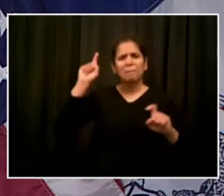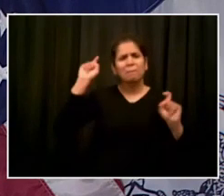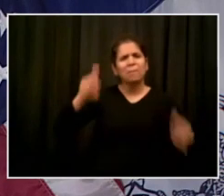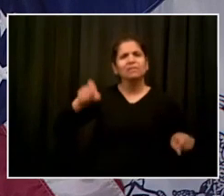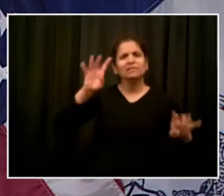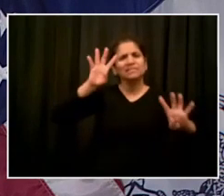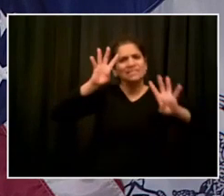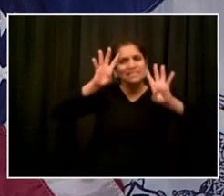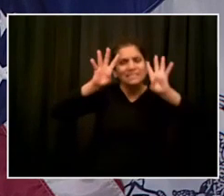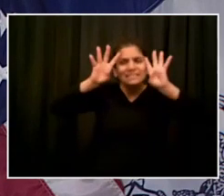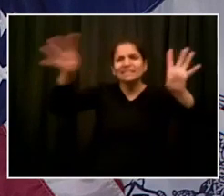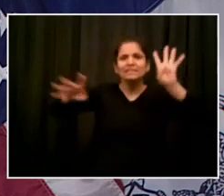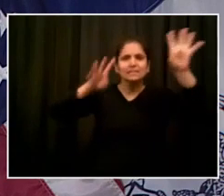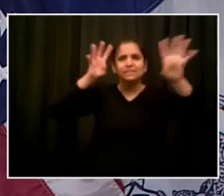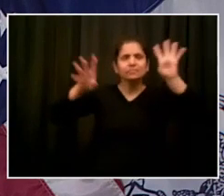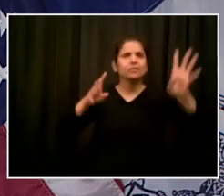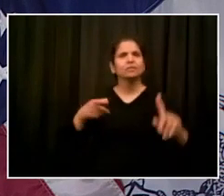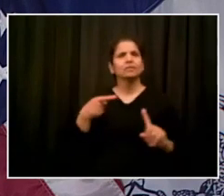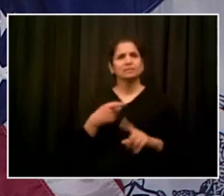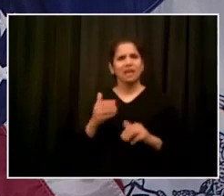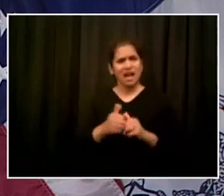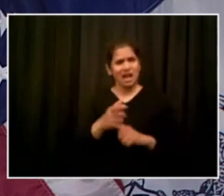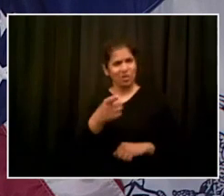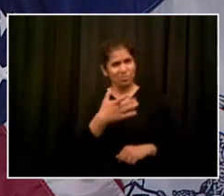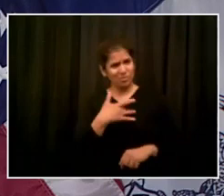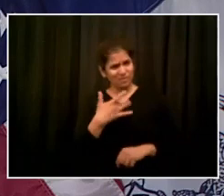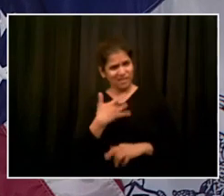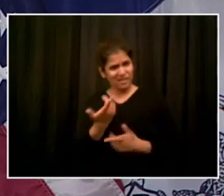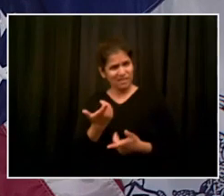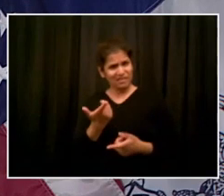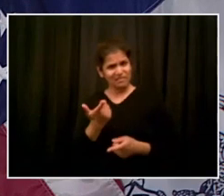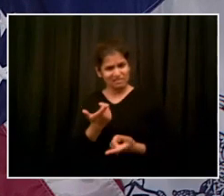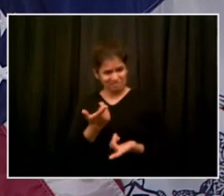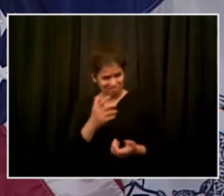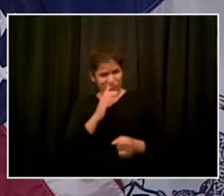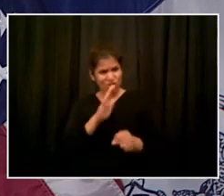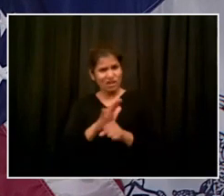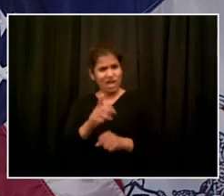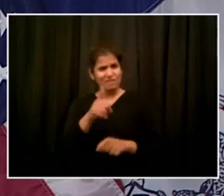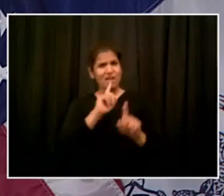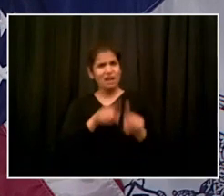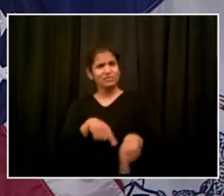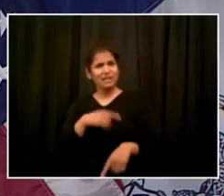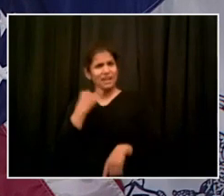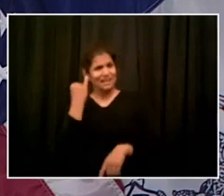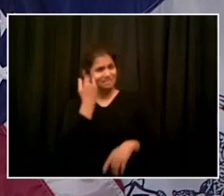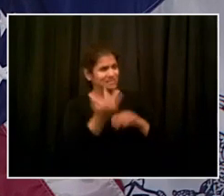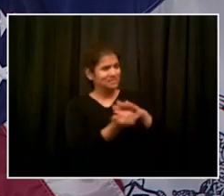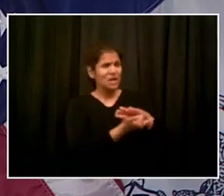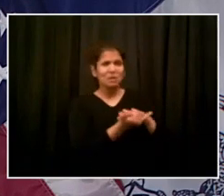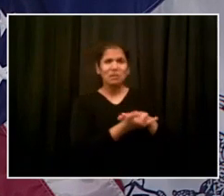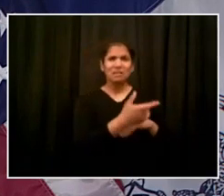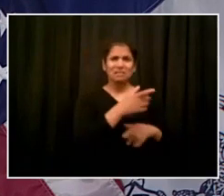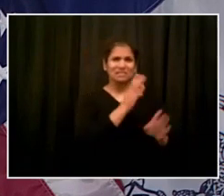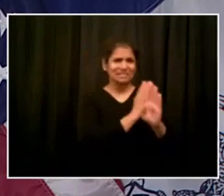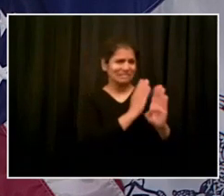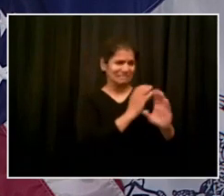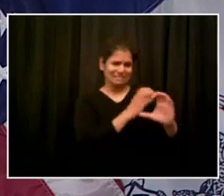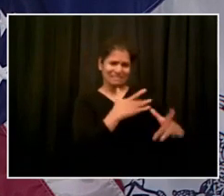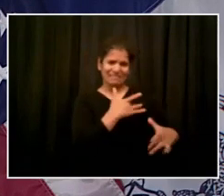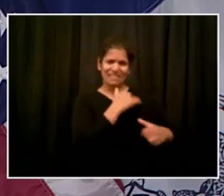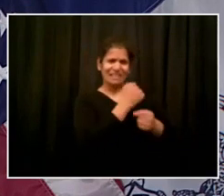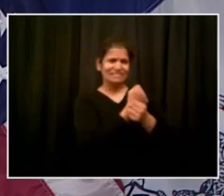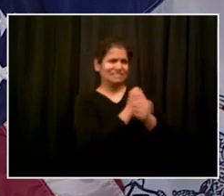worried about the safety of mass transit, but doesn't have many other options, or even other people? You know, if someone's option instead of taking the subway to work is